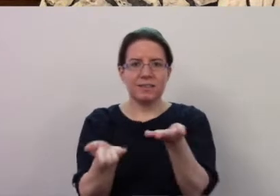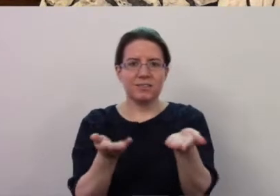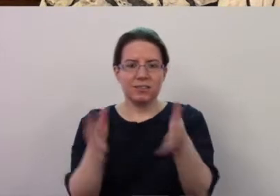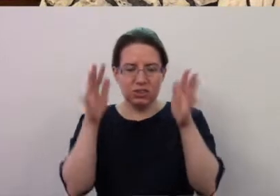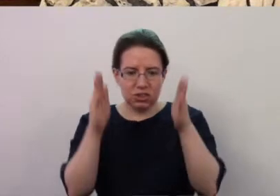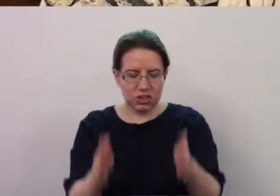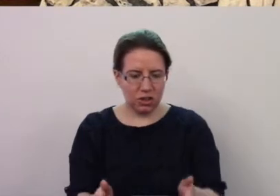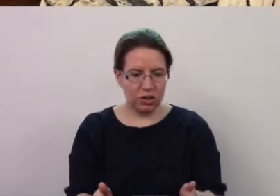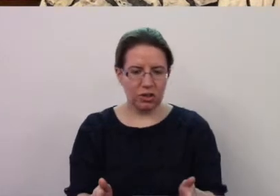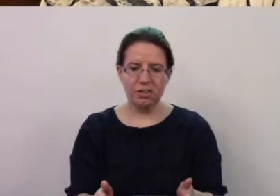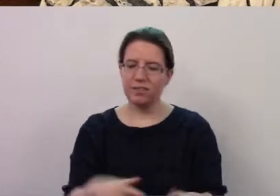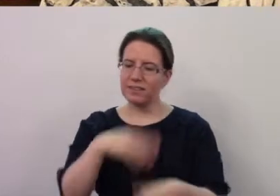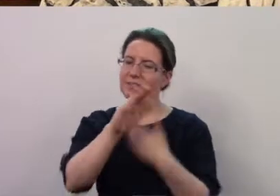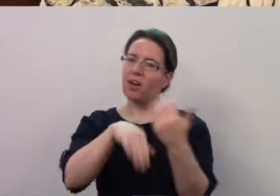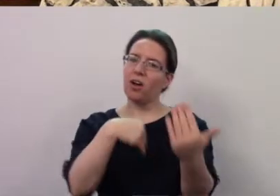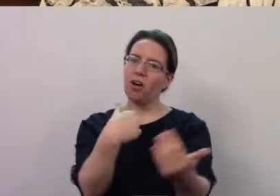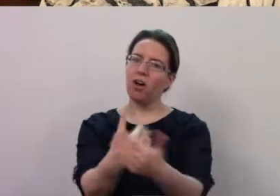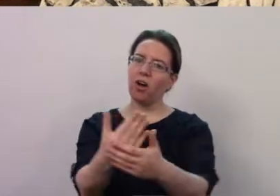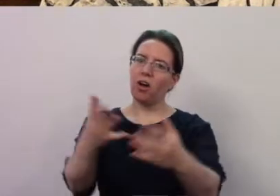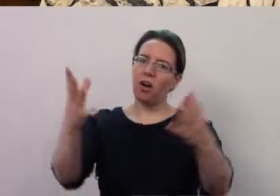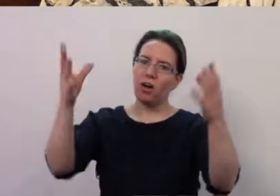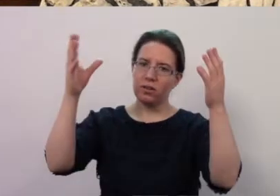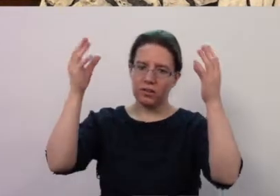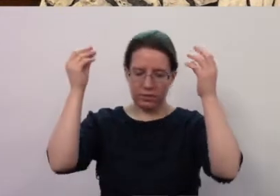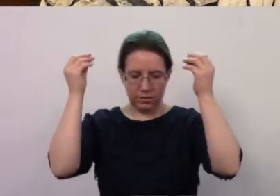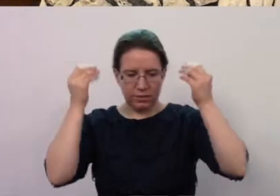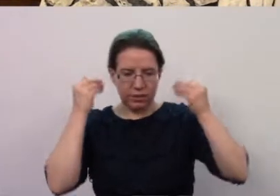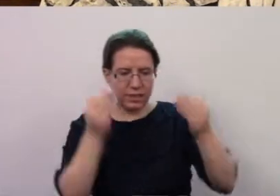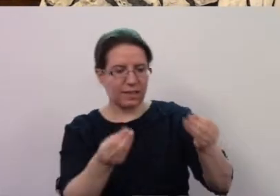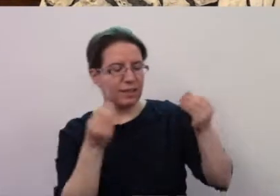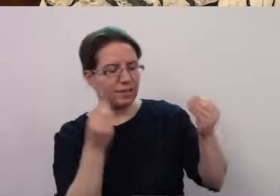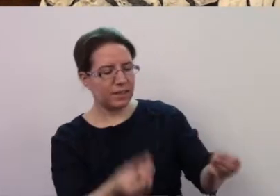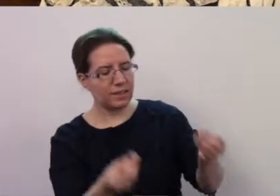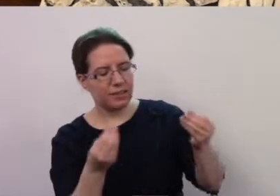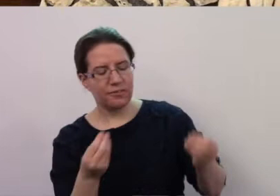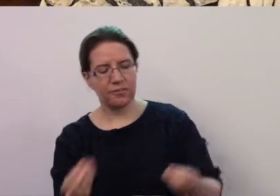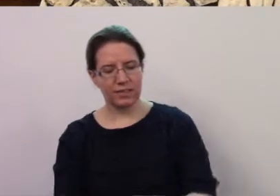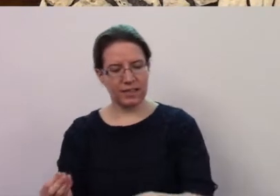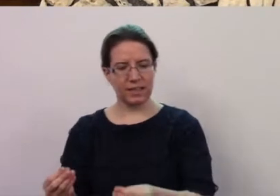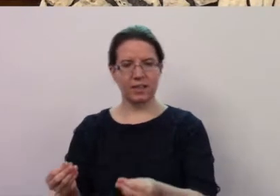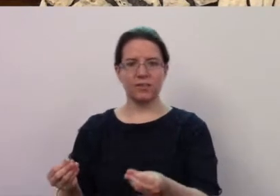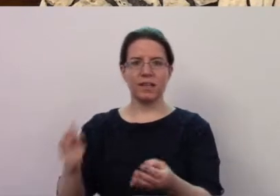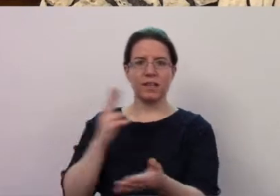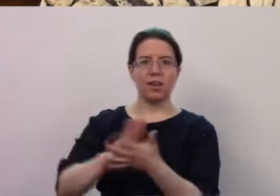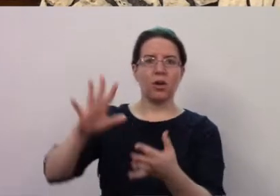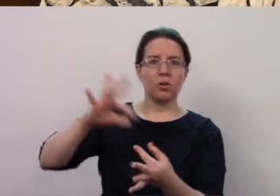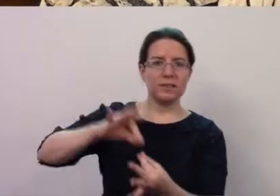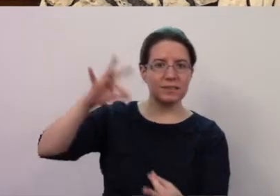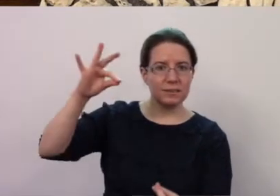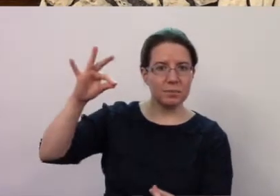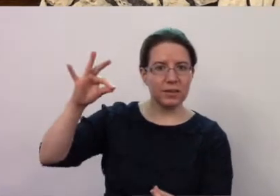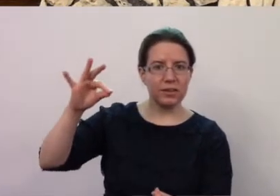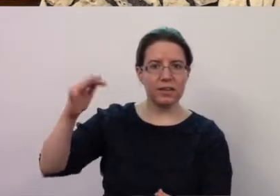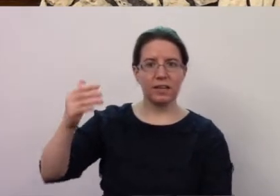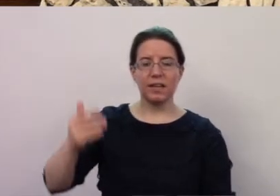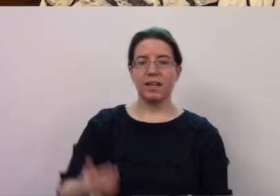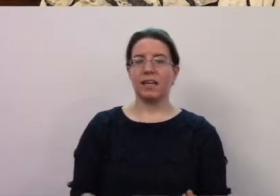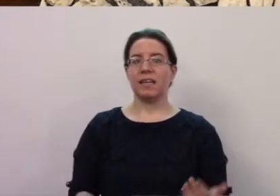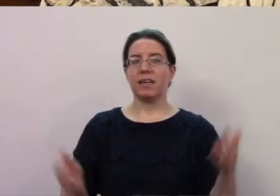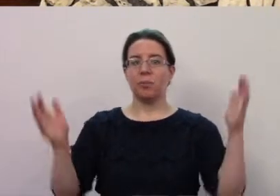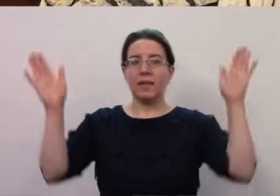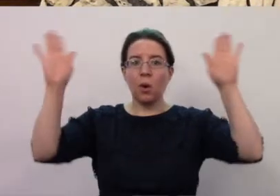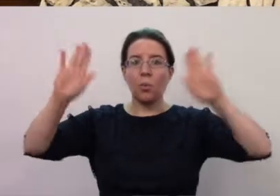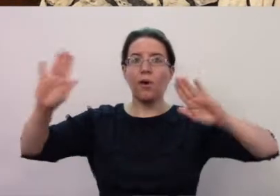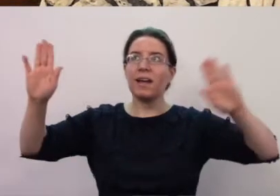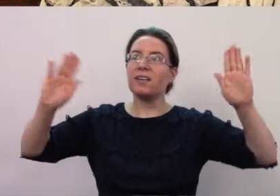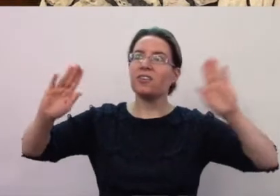men shall dream dreams. And on my servants and on my handmaidens, I will pour out in those days of my spirit, and they shall